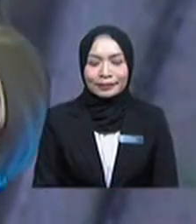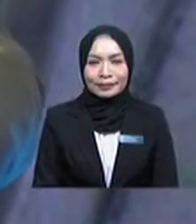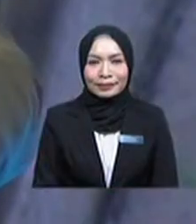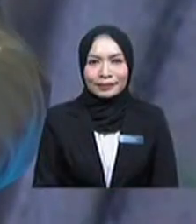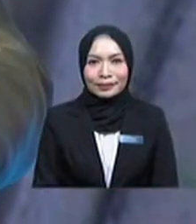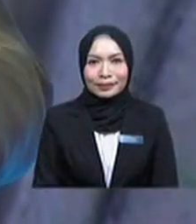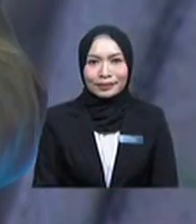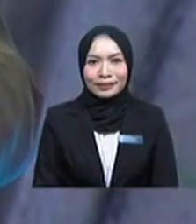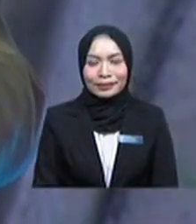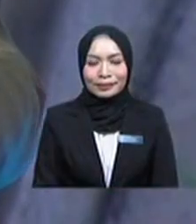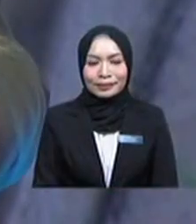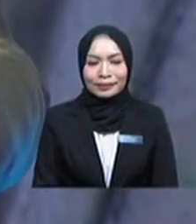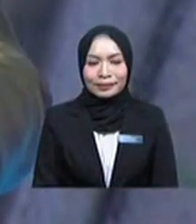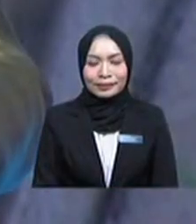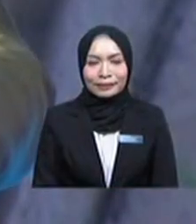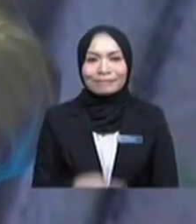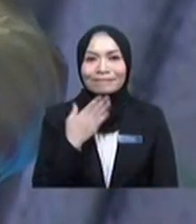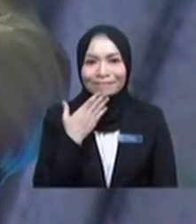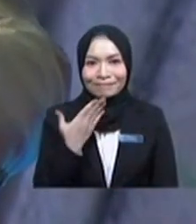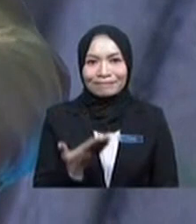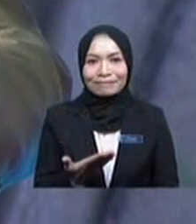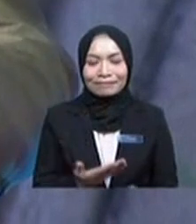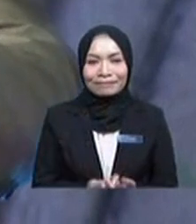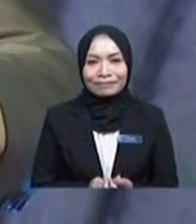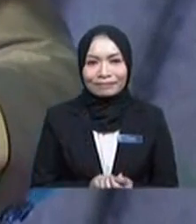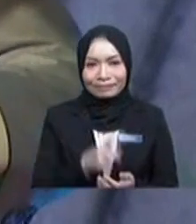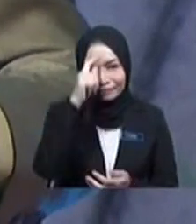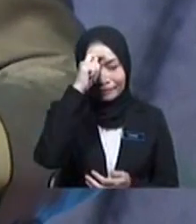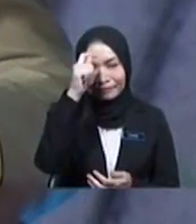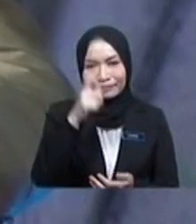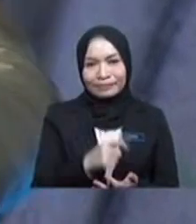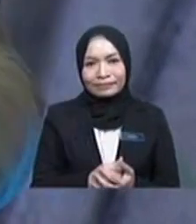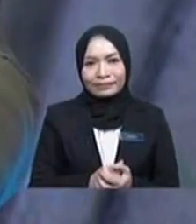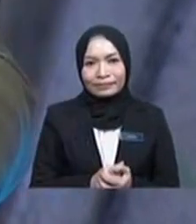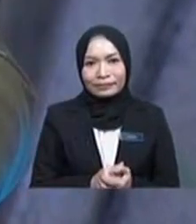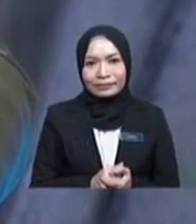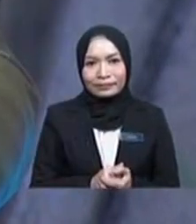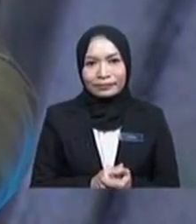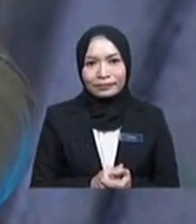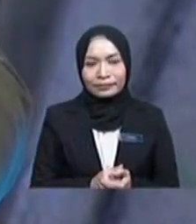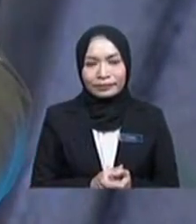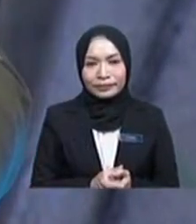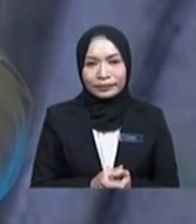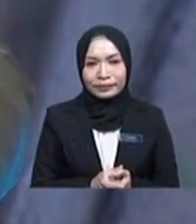Bismillahirrahmanirrahim. Alhamdulillahirabbil alamin wassalatu wassalamu ala asyrafil anbiya wal mursalin wa ala alihi washabbi